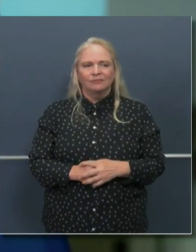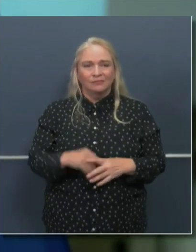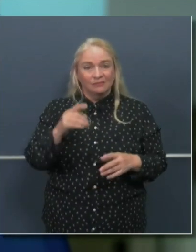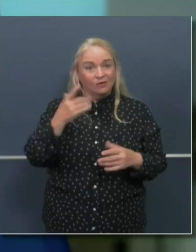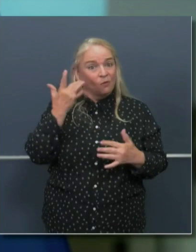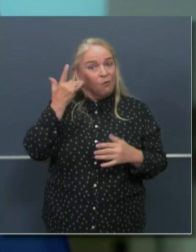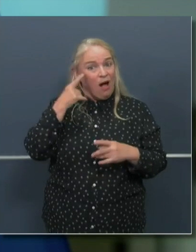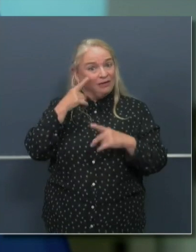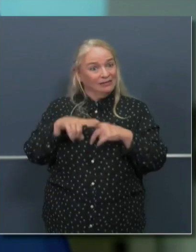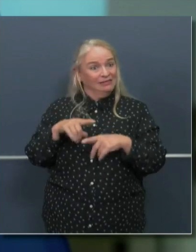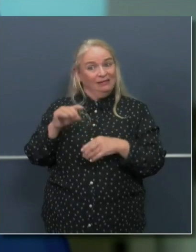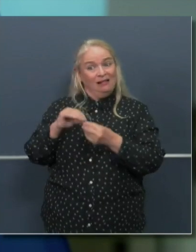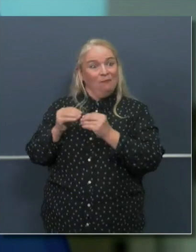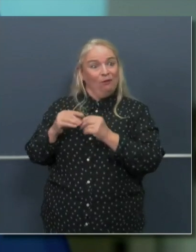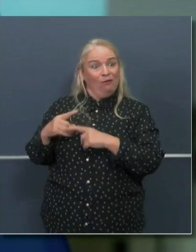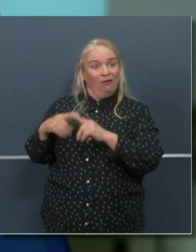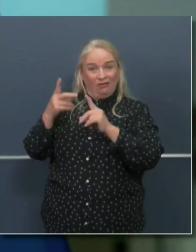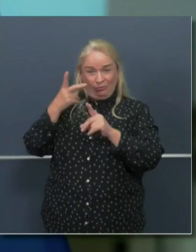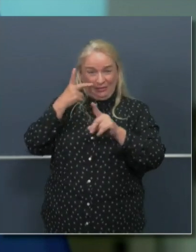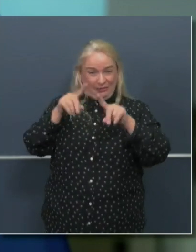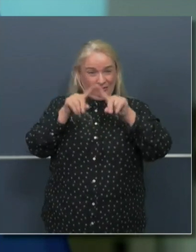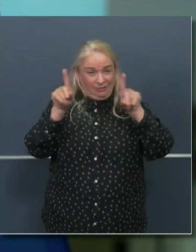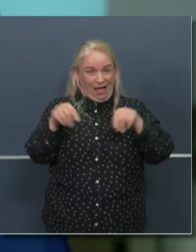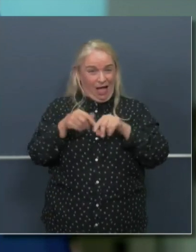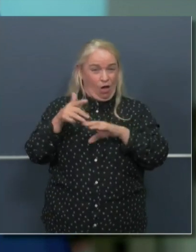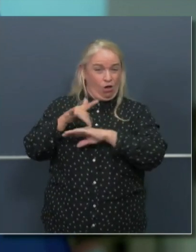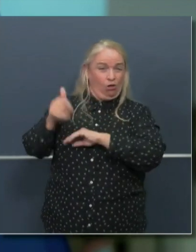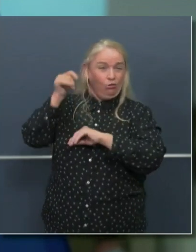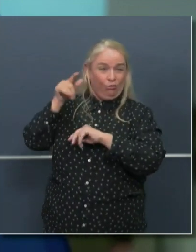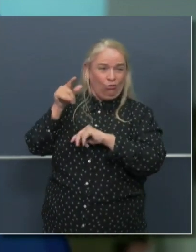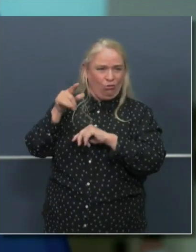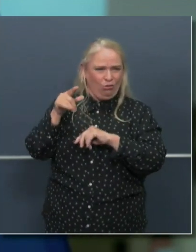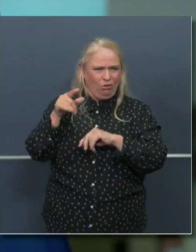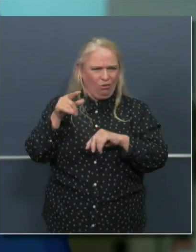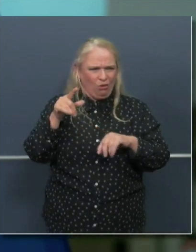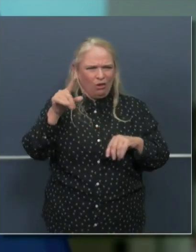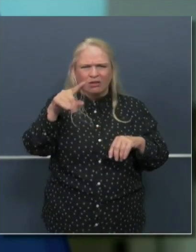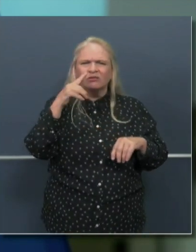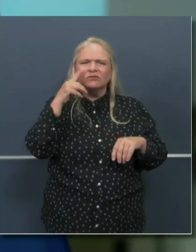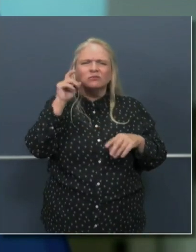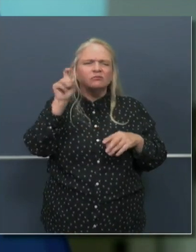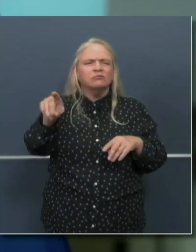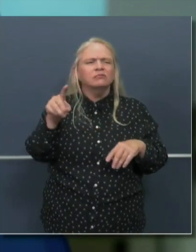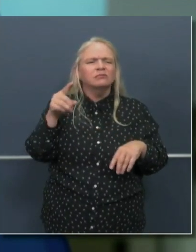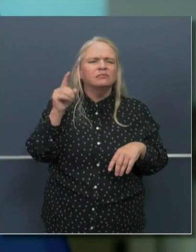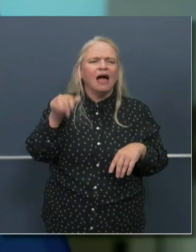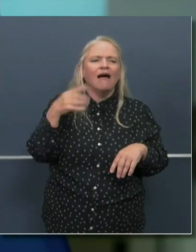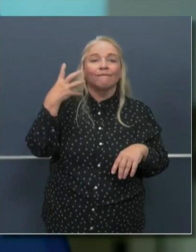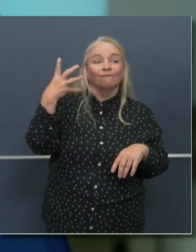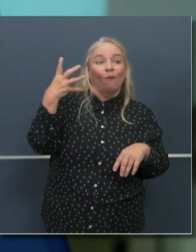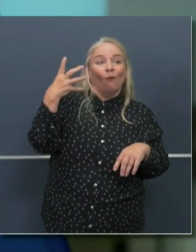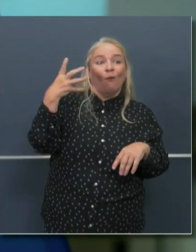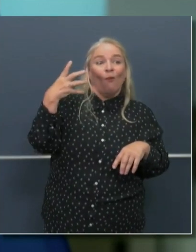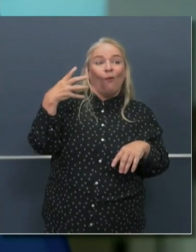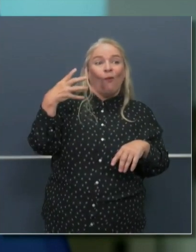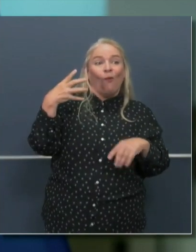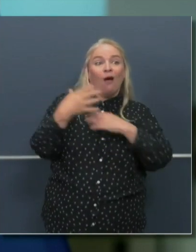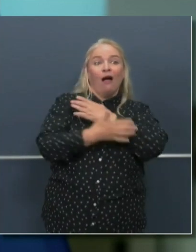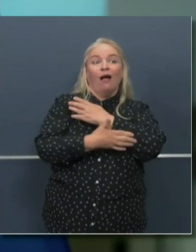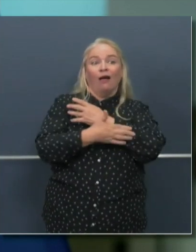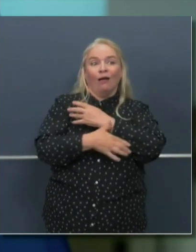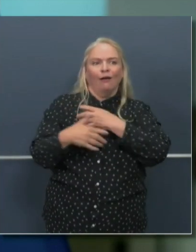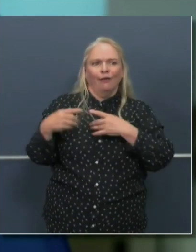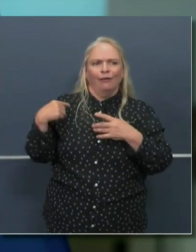4 areas that our experts, the health officials that we're engaging, our own health officials, our